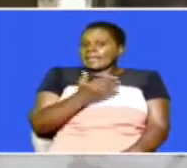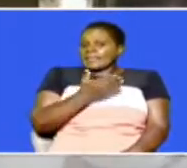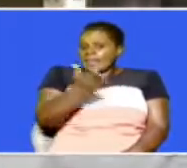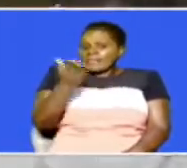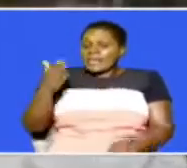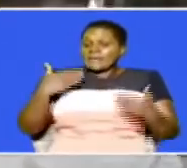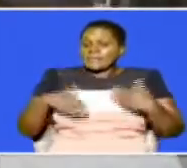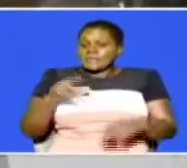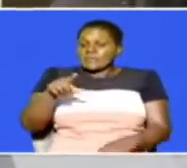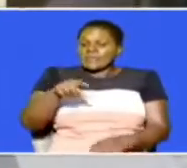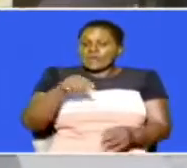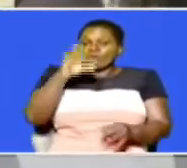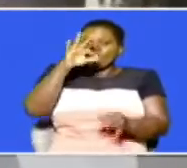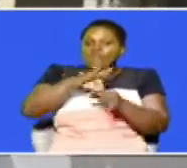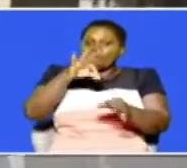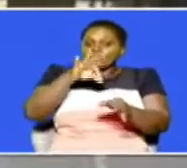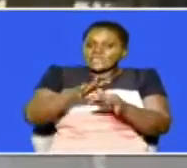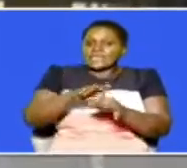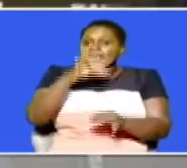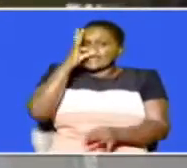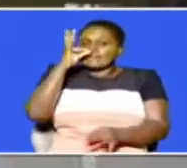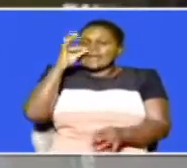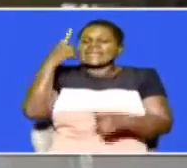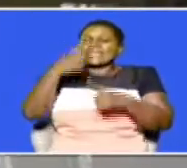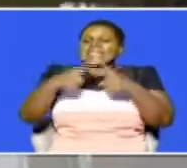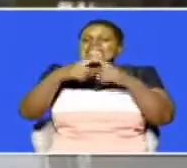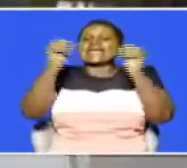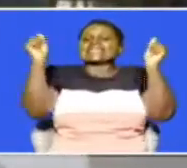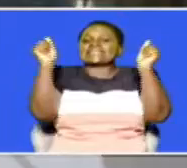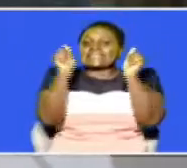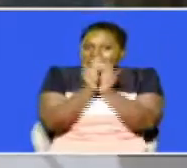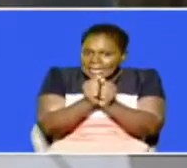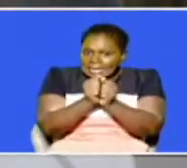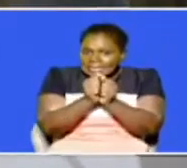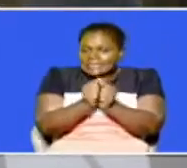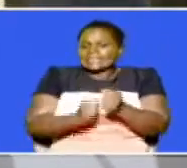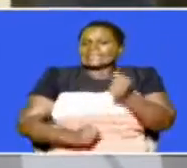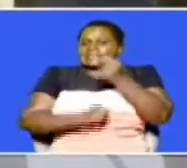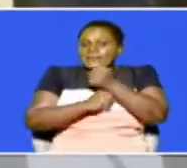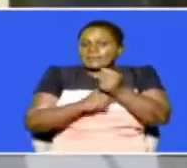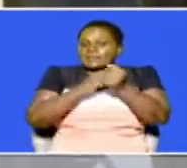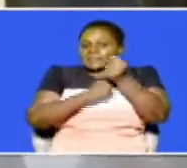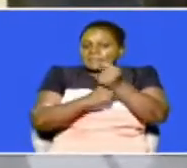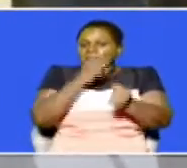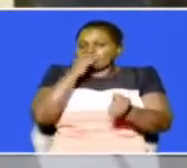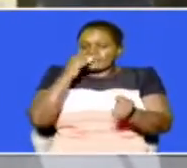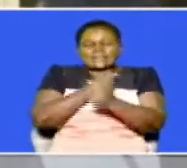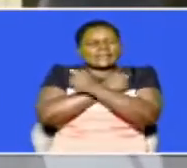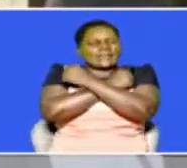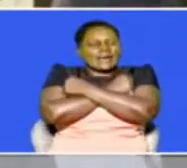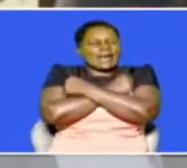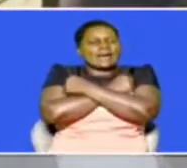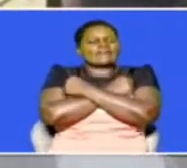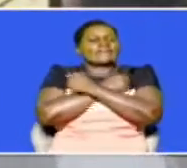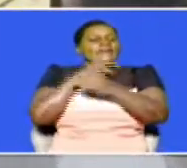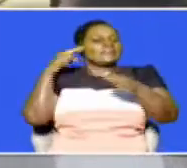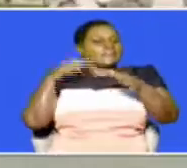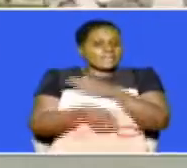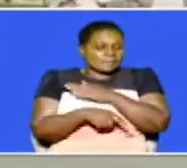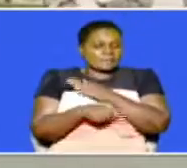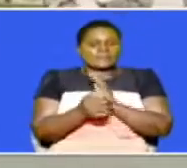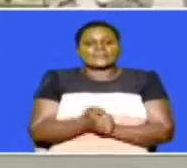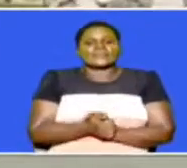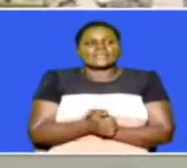Othaya wamechagua Kibaki for like 10 decades. Hiyo miaka yote wakasimama na yeye, wakampenda sana. And they are very much